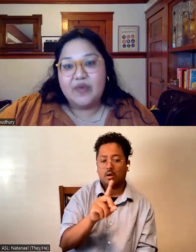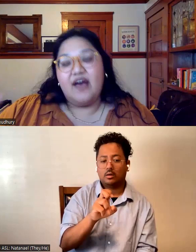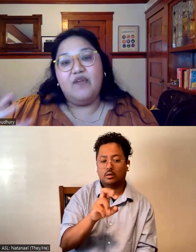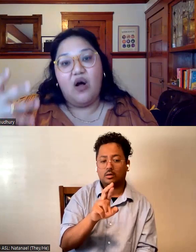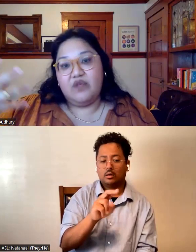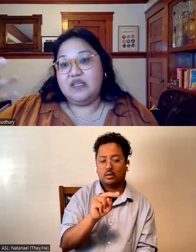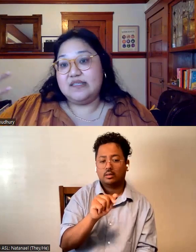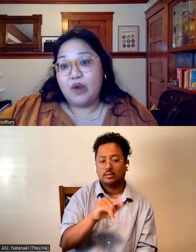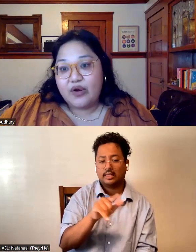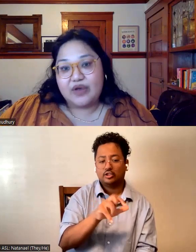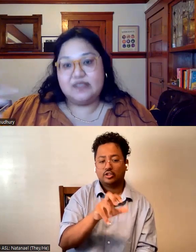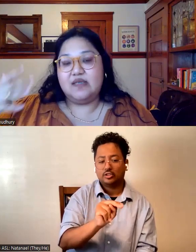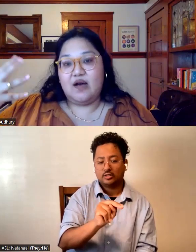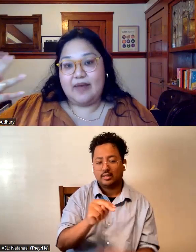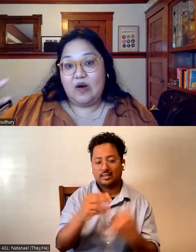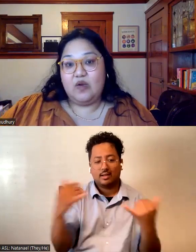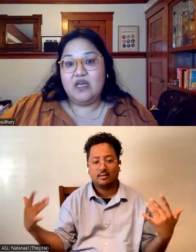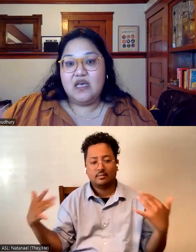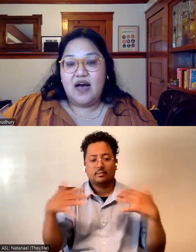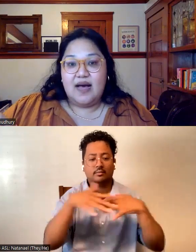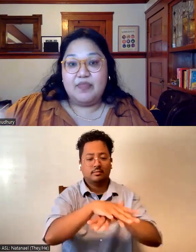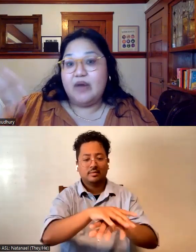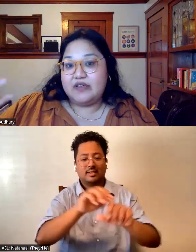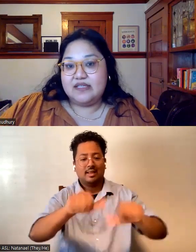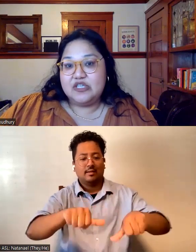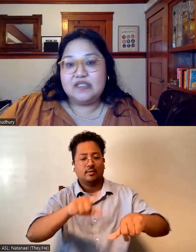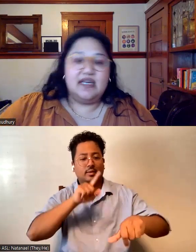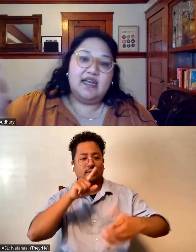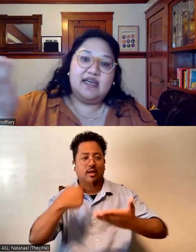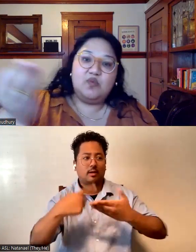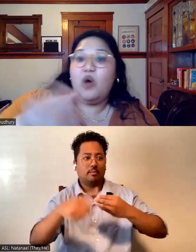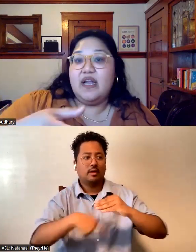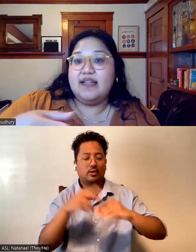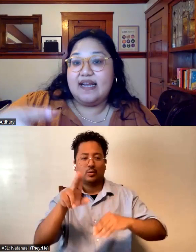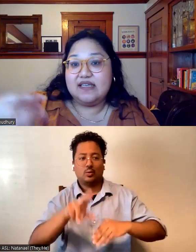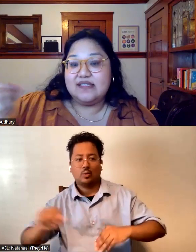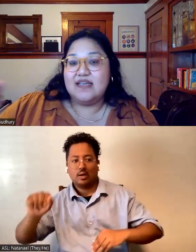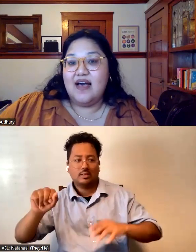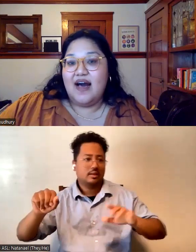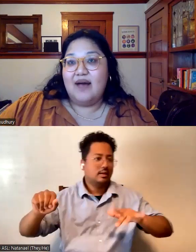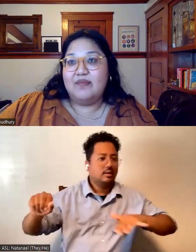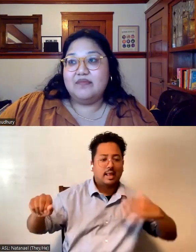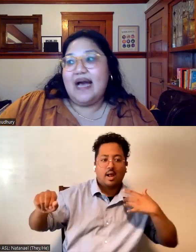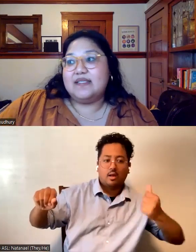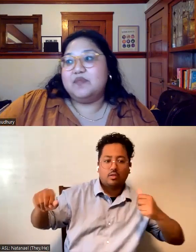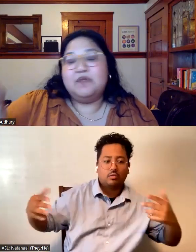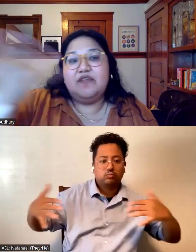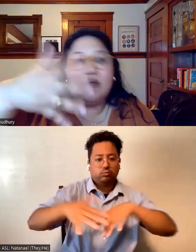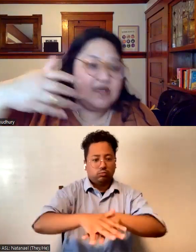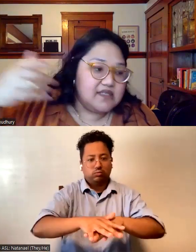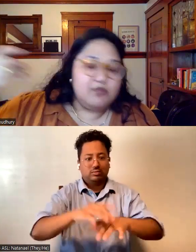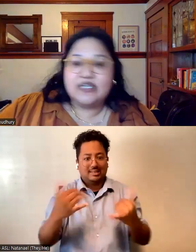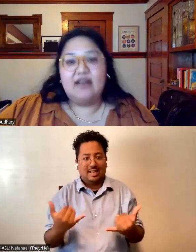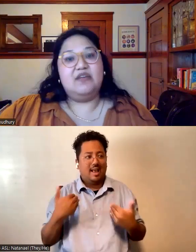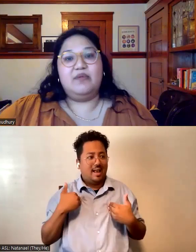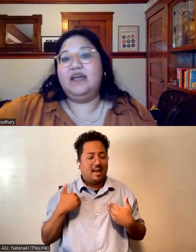now we have all of these markers to talk about the modern nation state as one that is has specific amounts